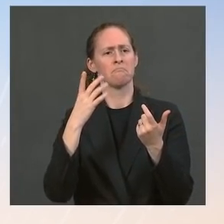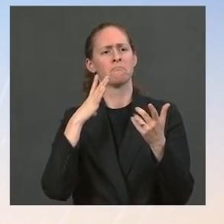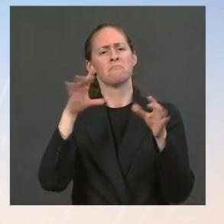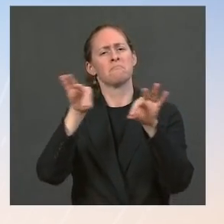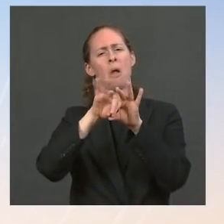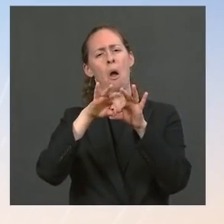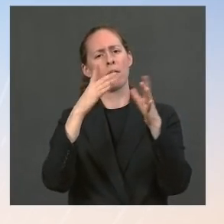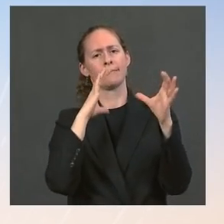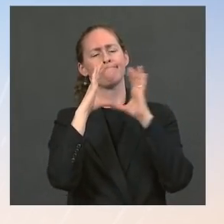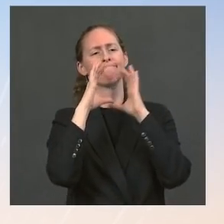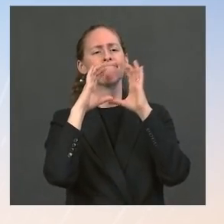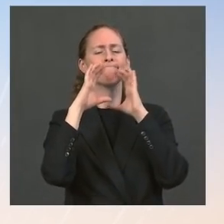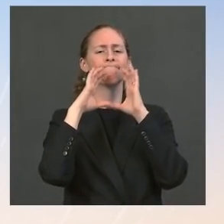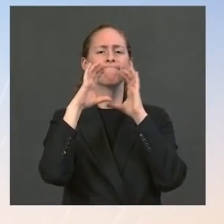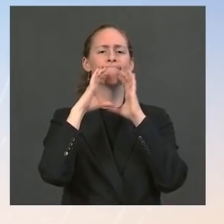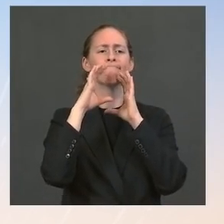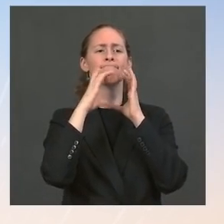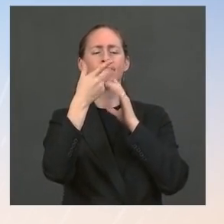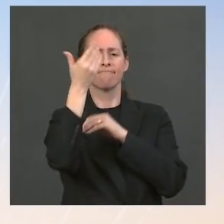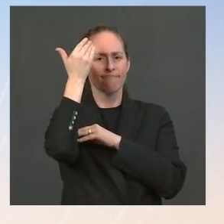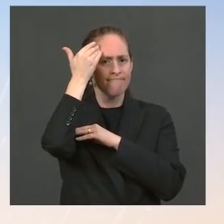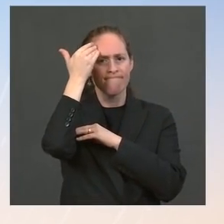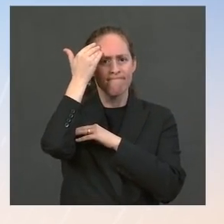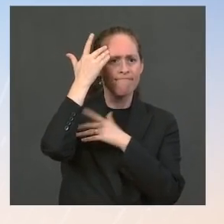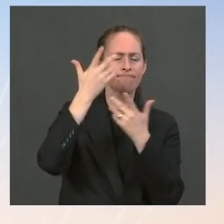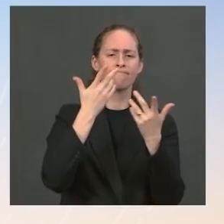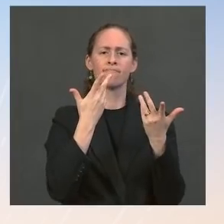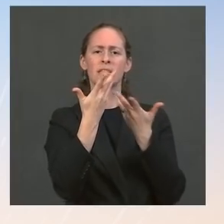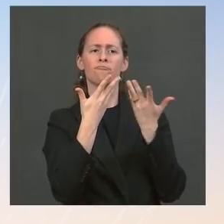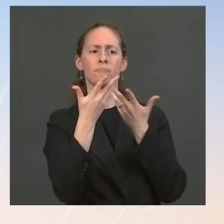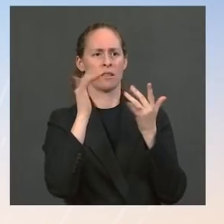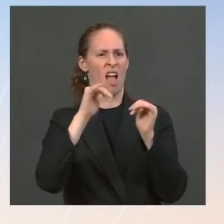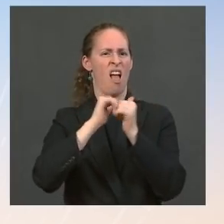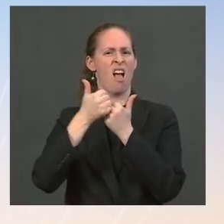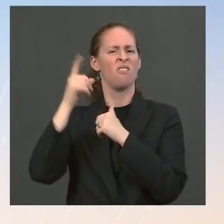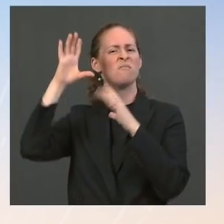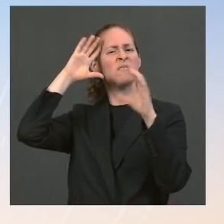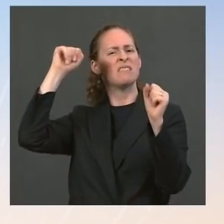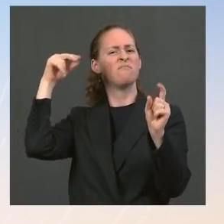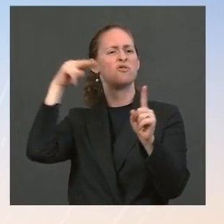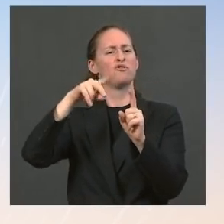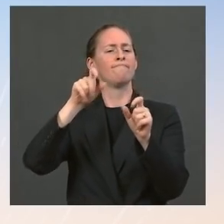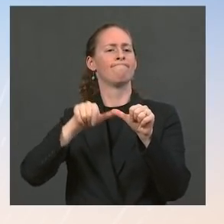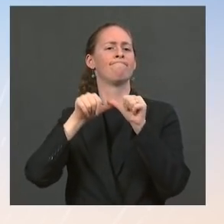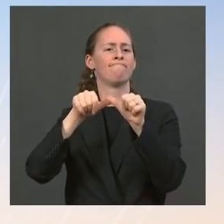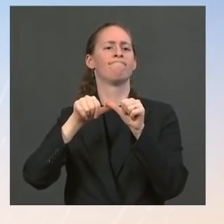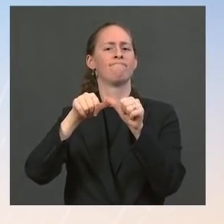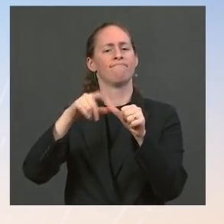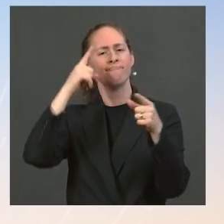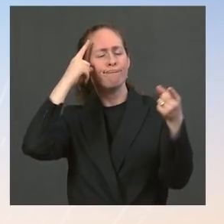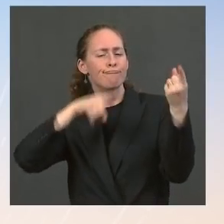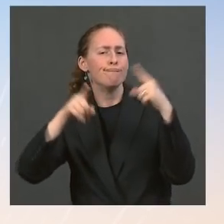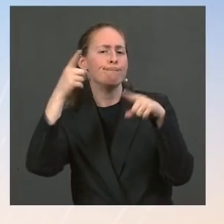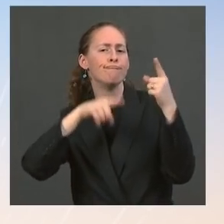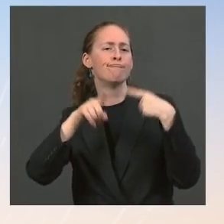and discussion to figure out where you can work together. That's also how he views and approaches diplomacy. We can call